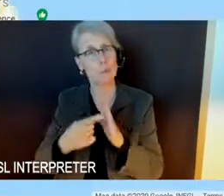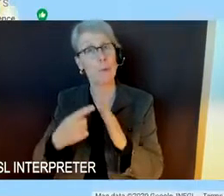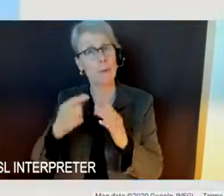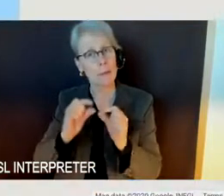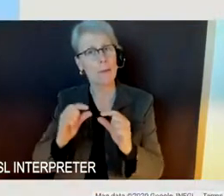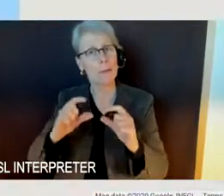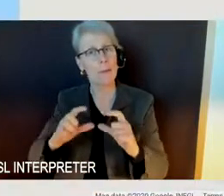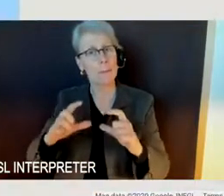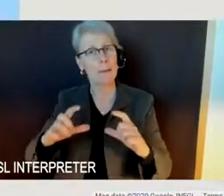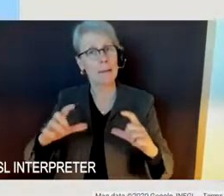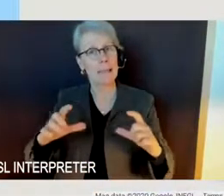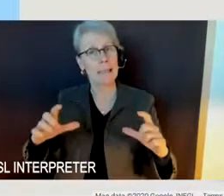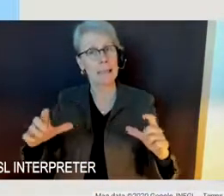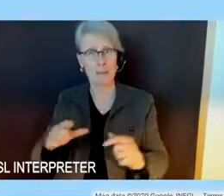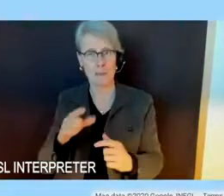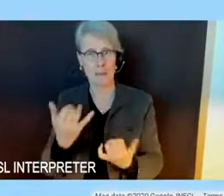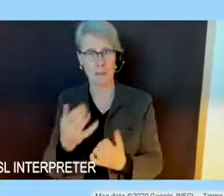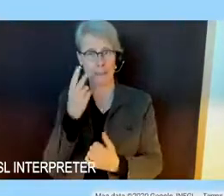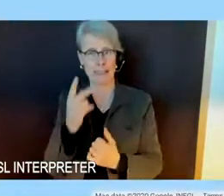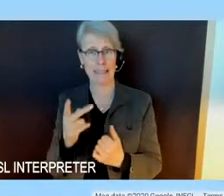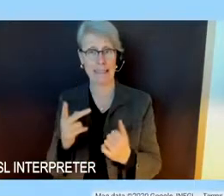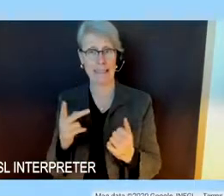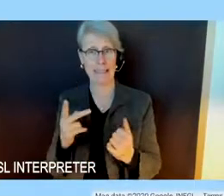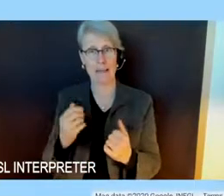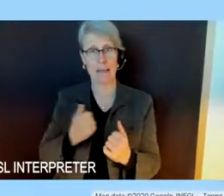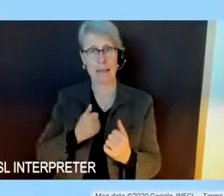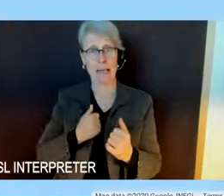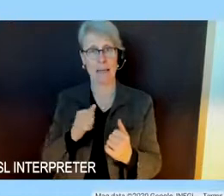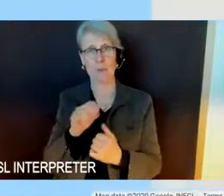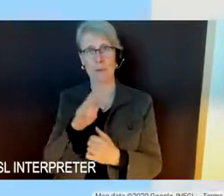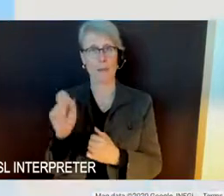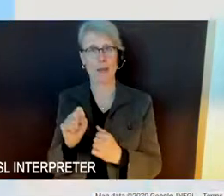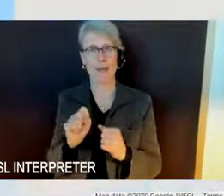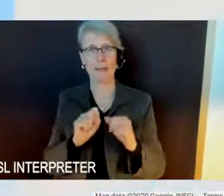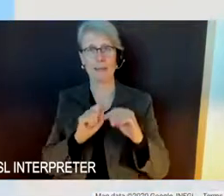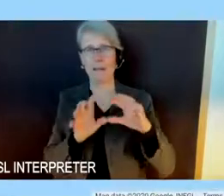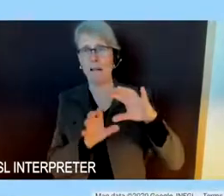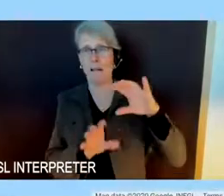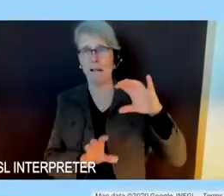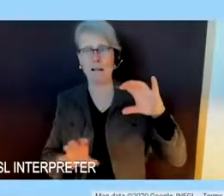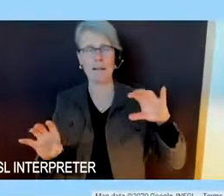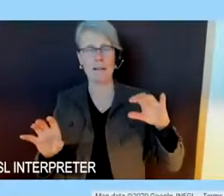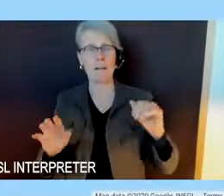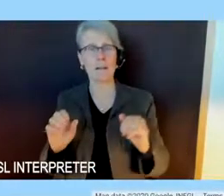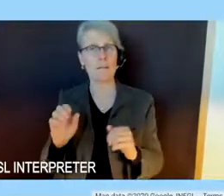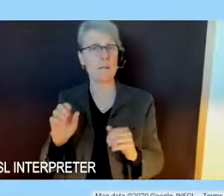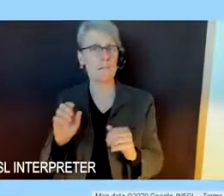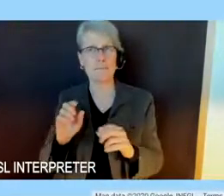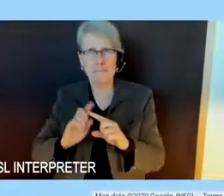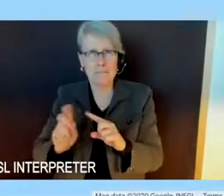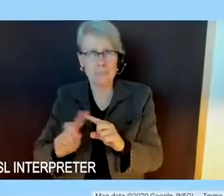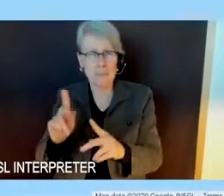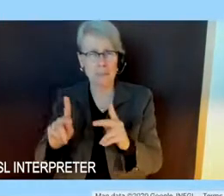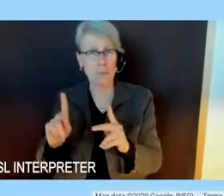now, but I'm doing it on purpose. And what I'm showing you on the screen right now is